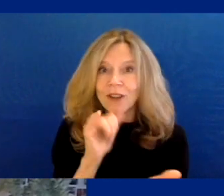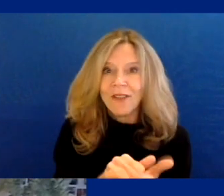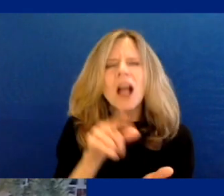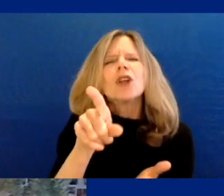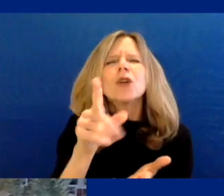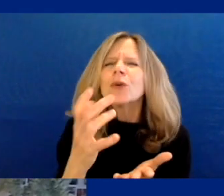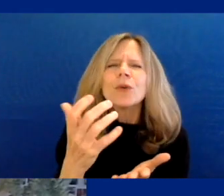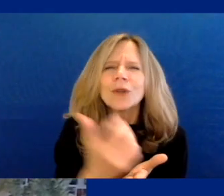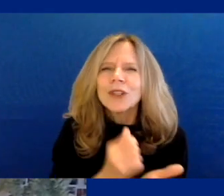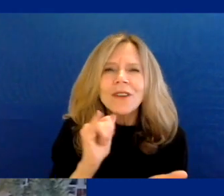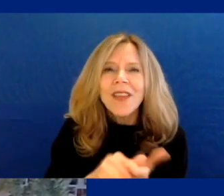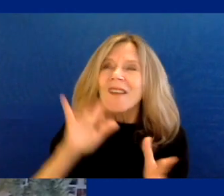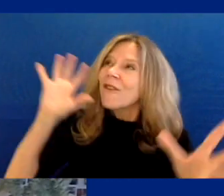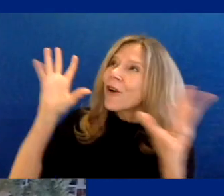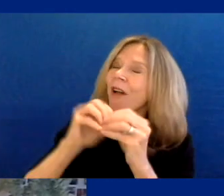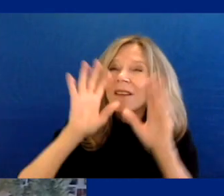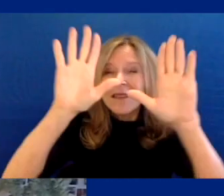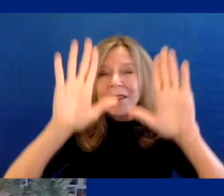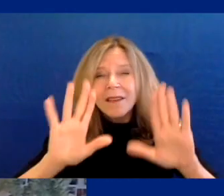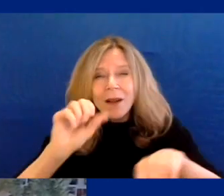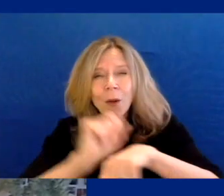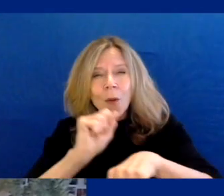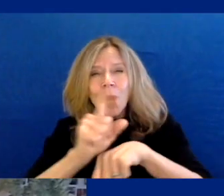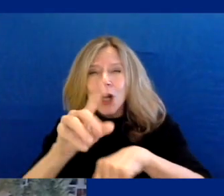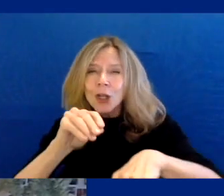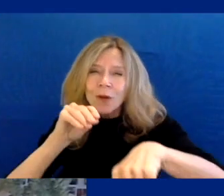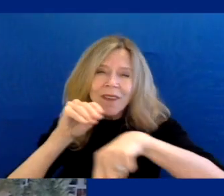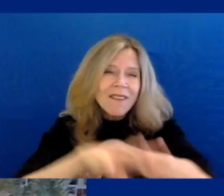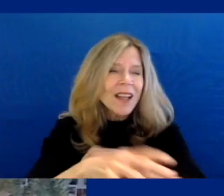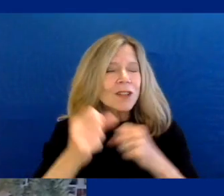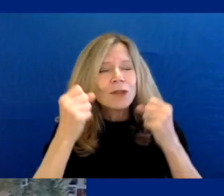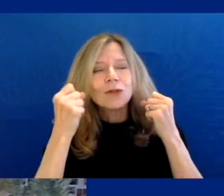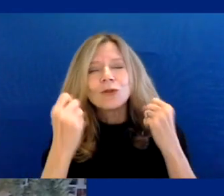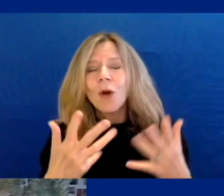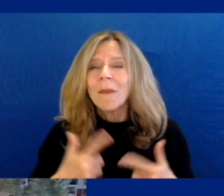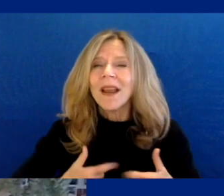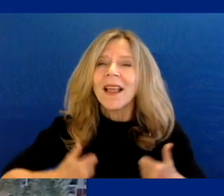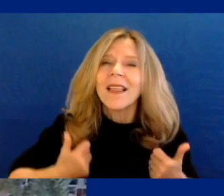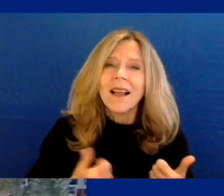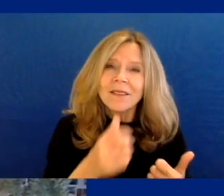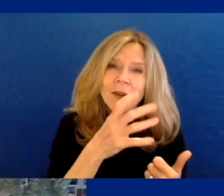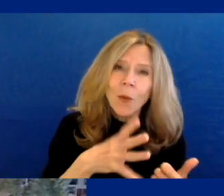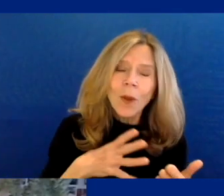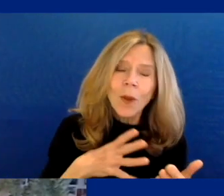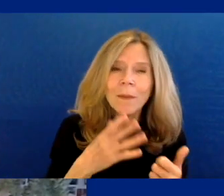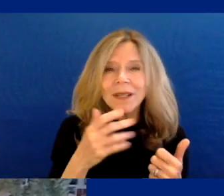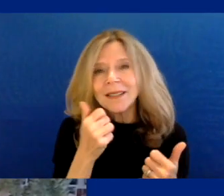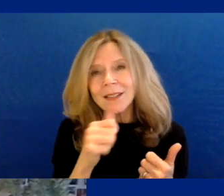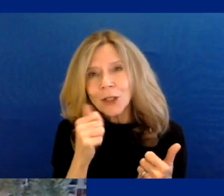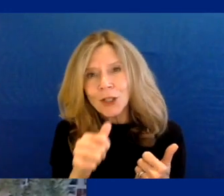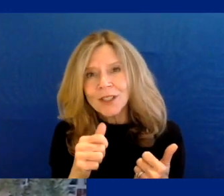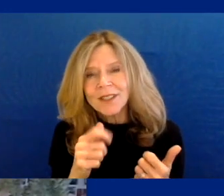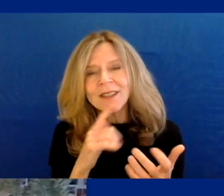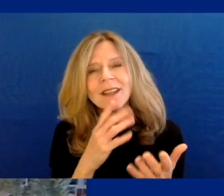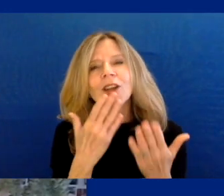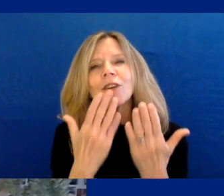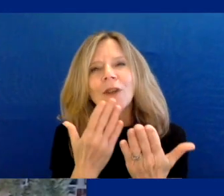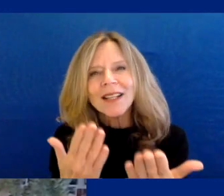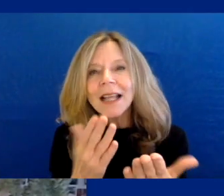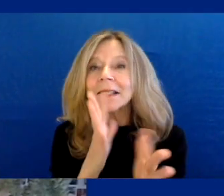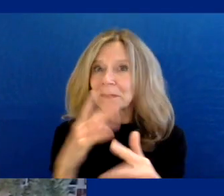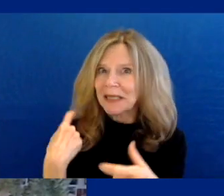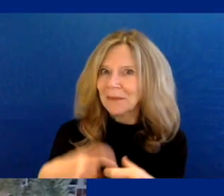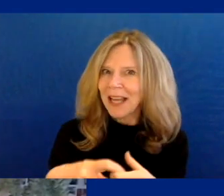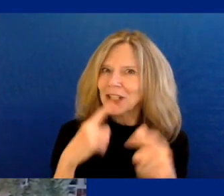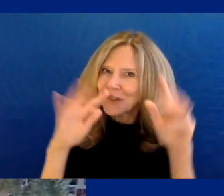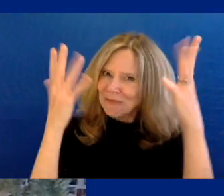you deserve for all of the amazing work that you have done to change the lives of women and girls. Gracias, Mónica.